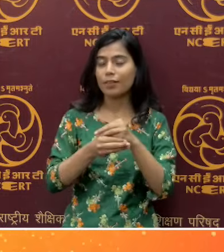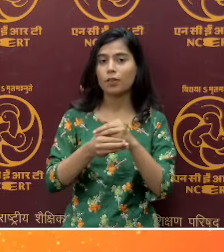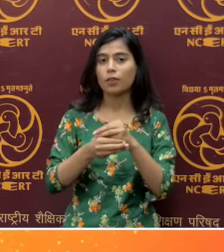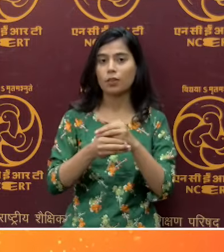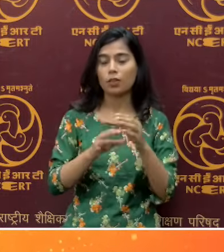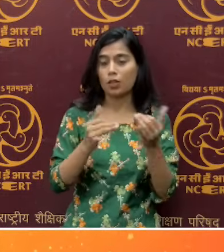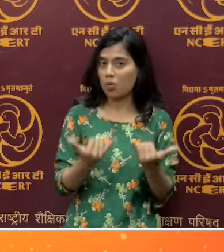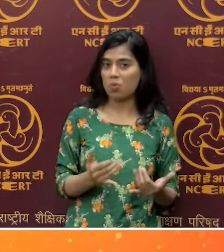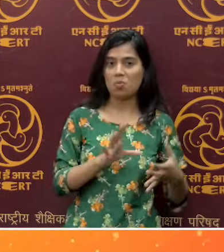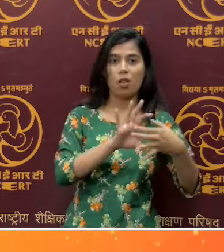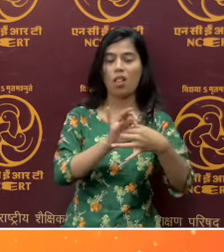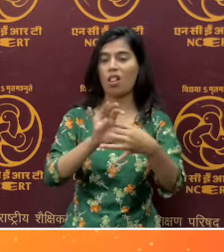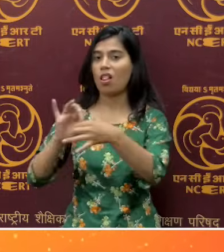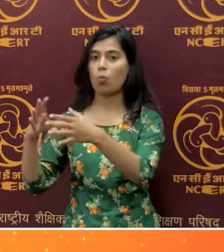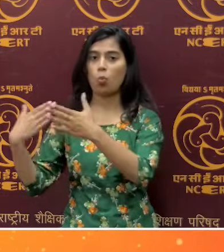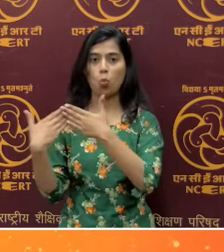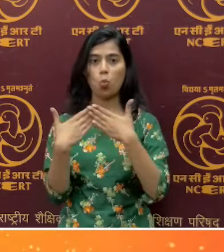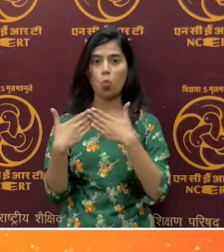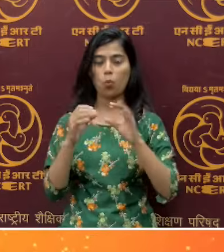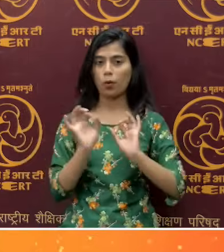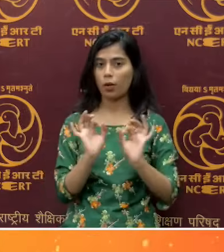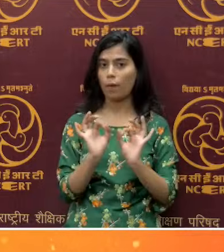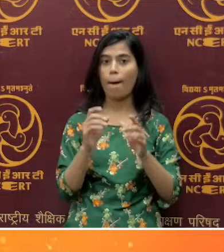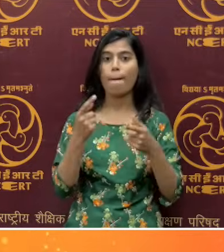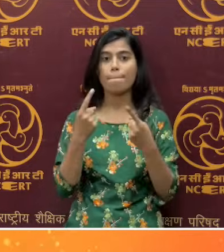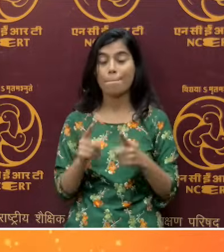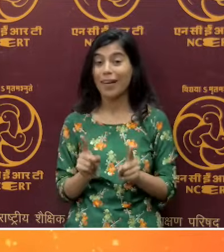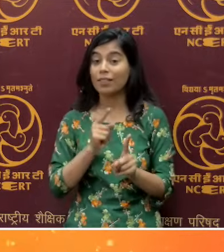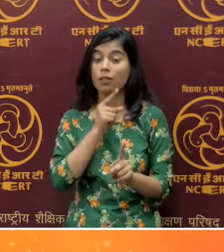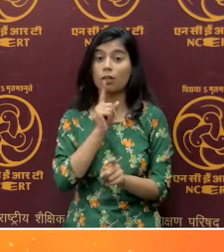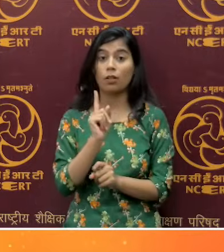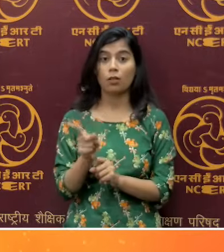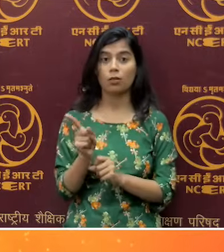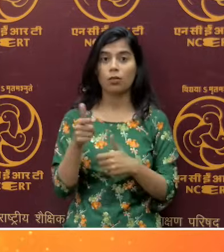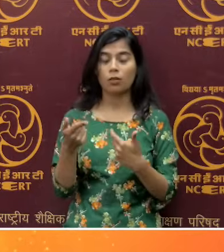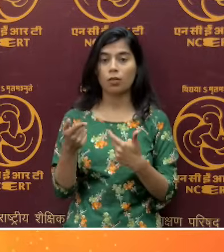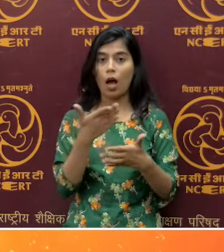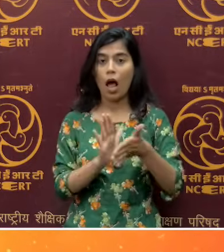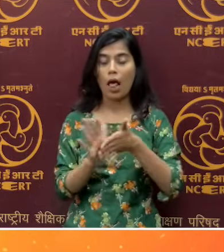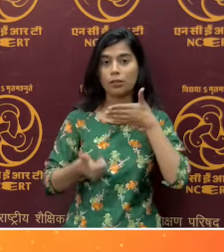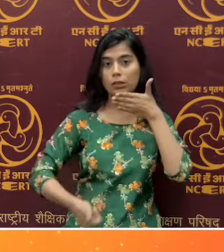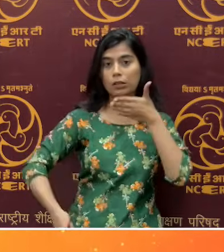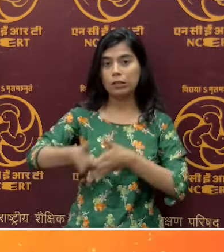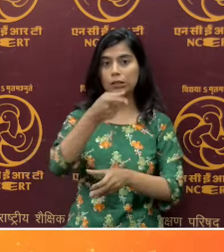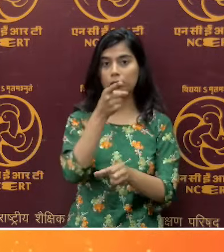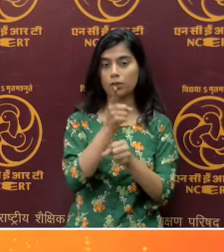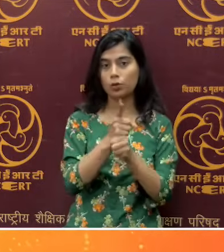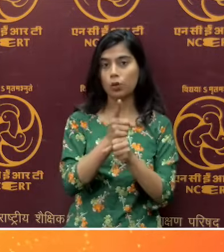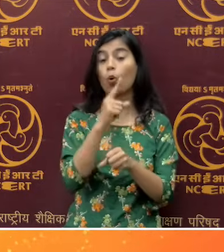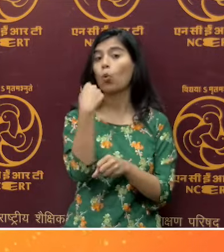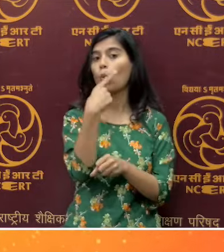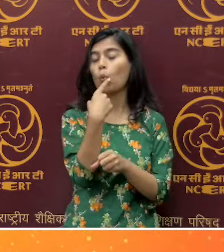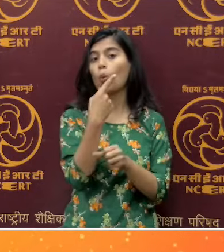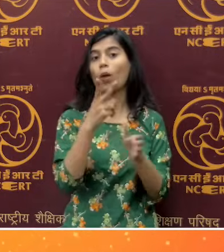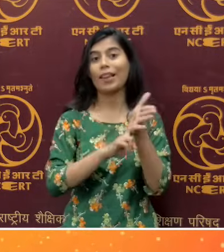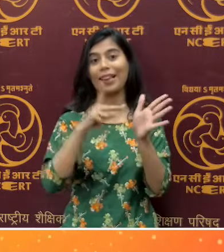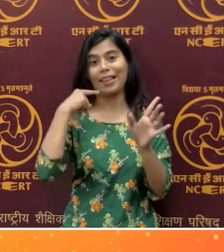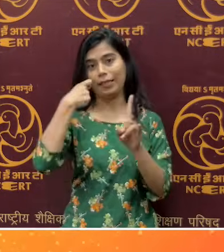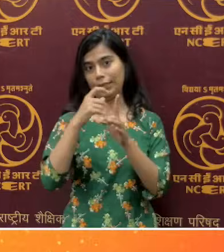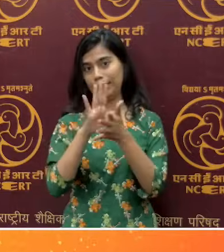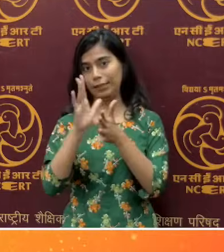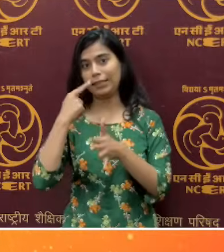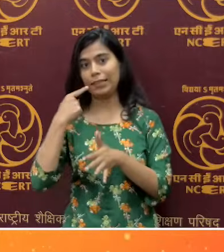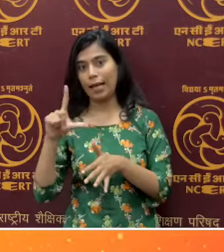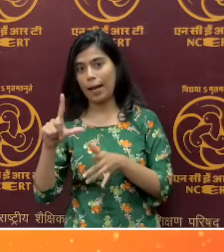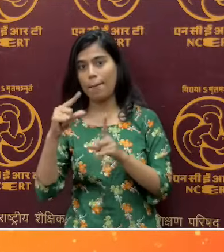not yet connected to any school. So by clicking on the add school, the request will be sent to the head teacher, who is Nikhil Patil. So the request will be